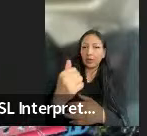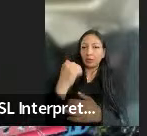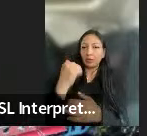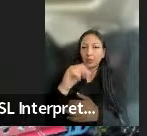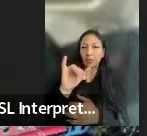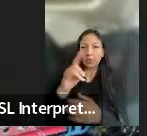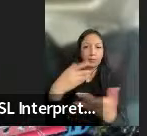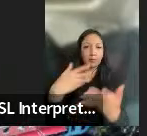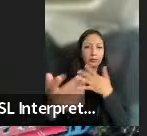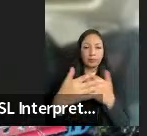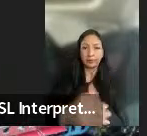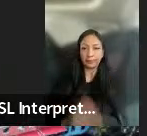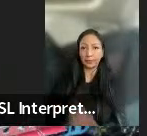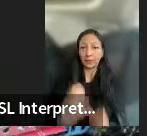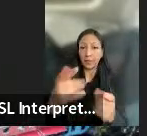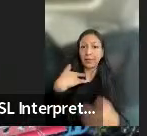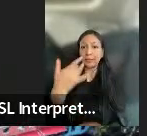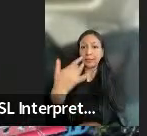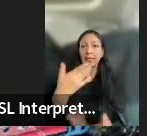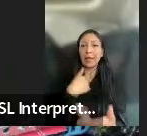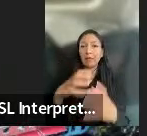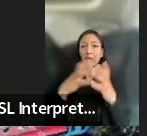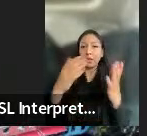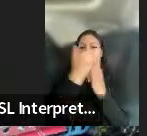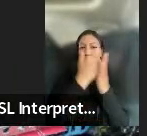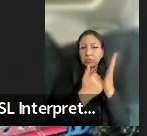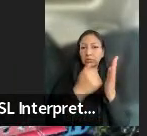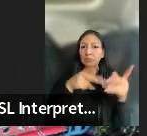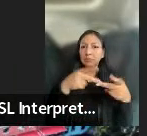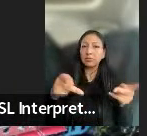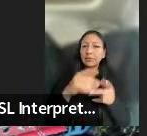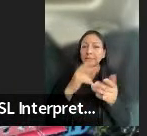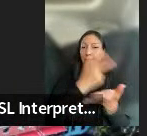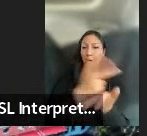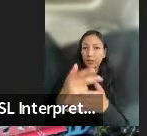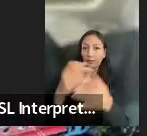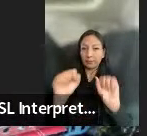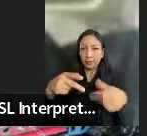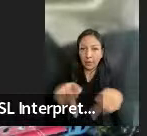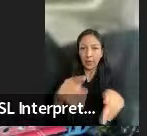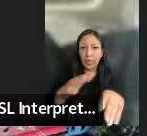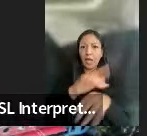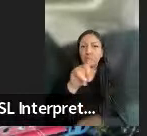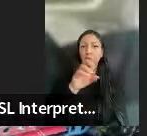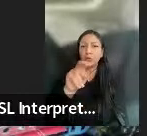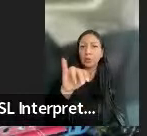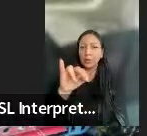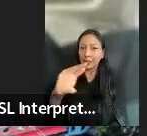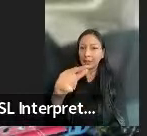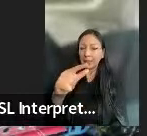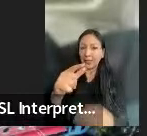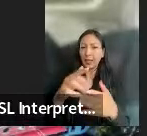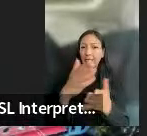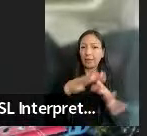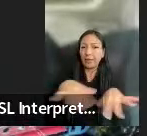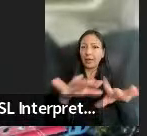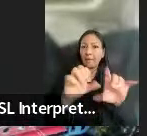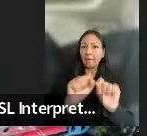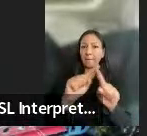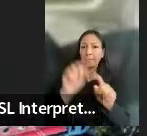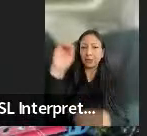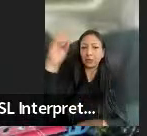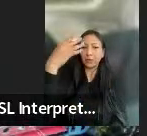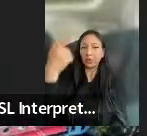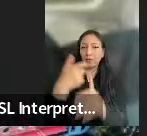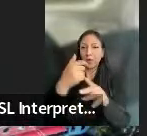etc. Essentially, there's a long list of places where parking is allowed on a zoning lot. The issue is that solar awnings and